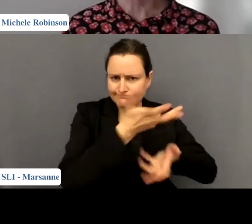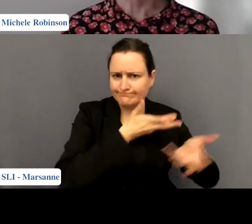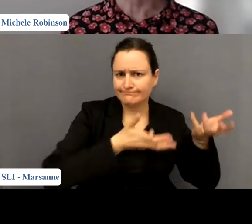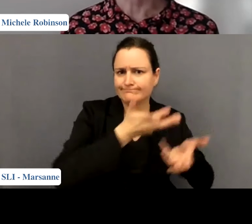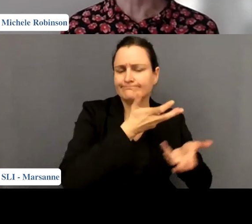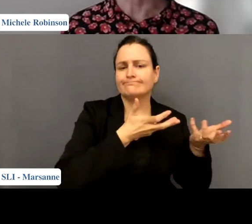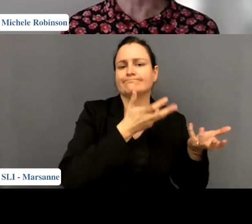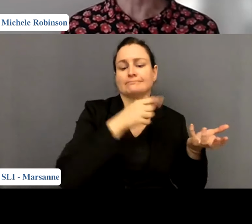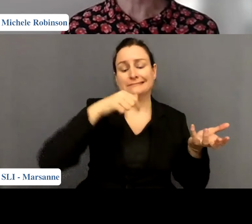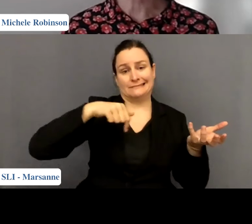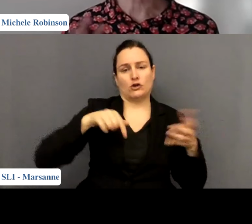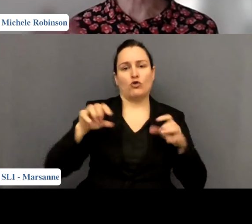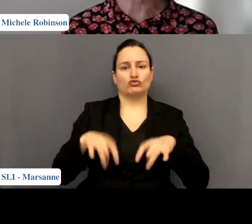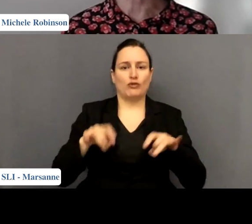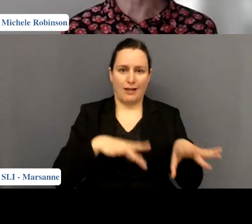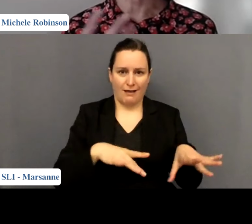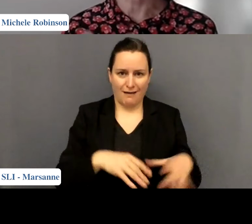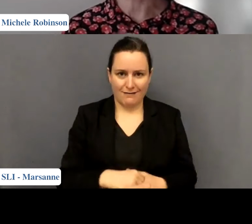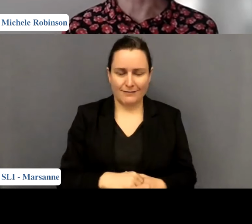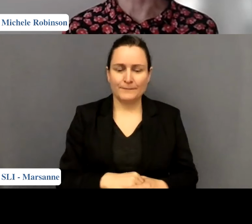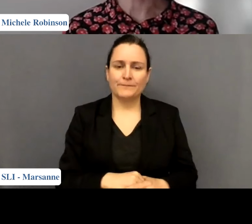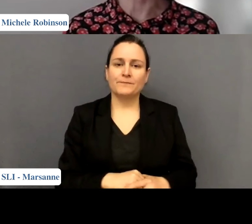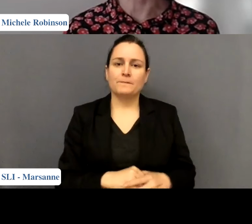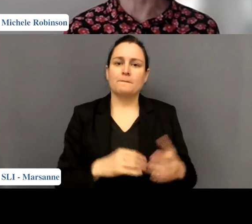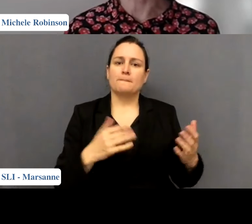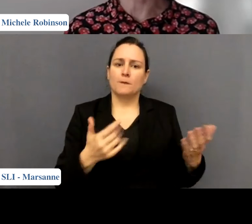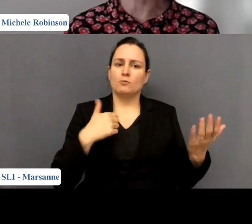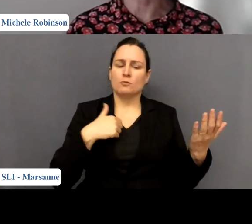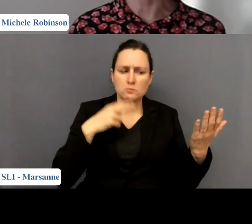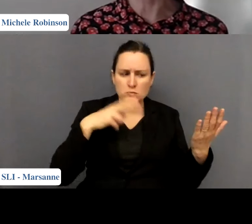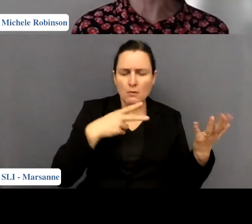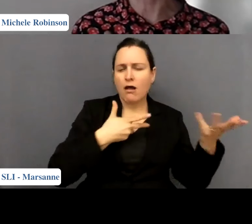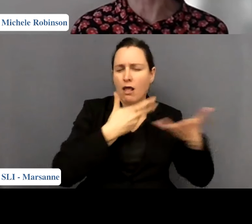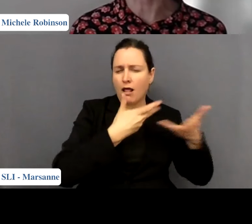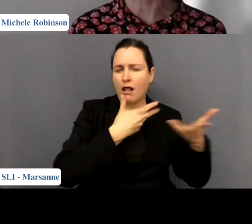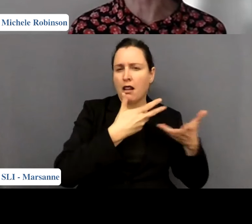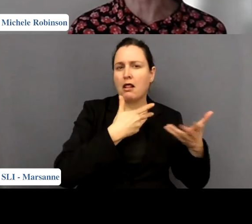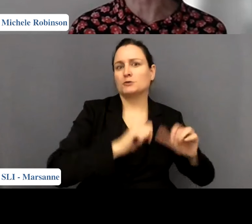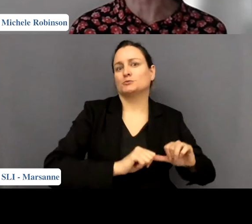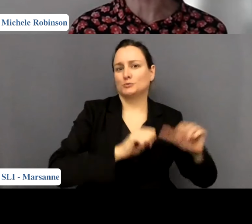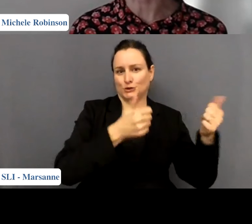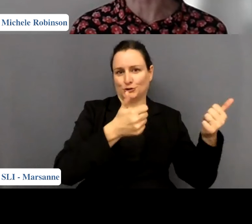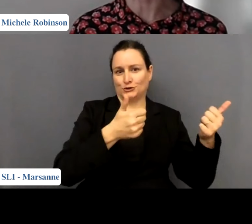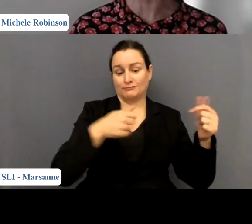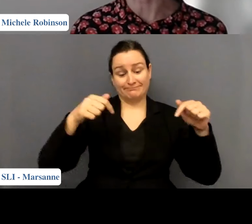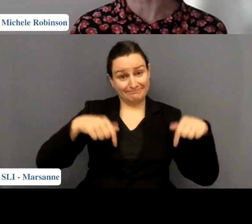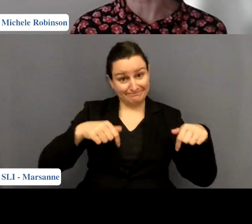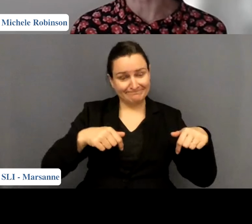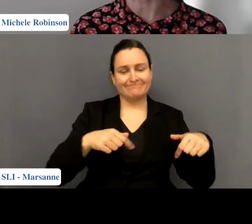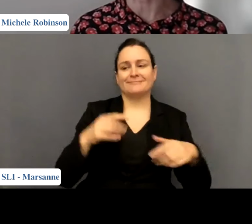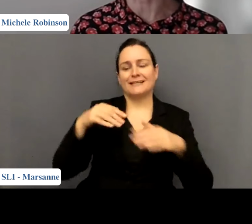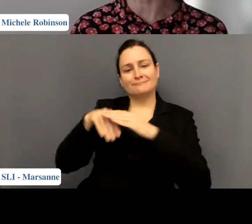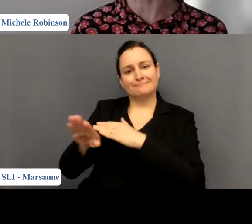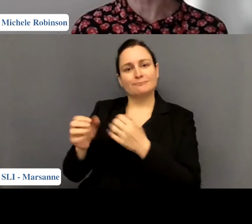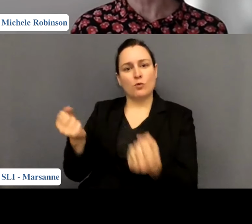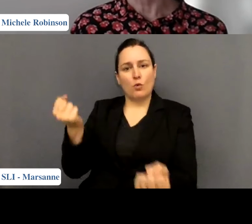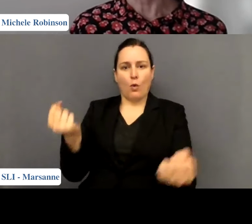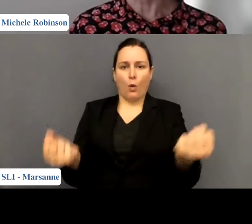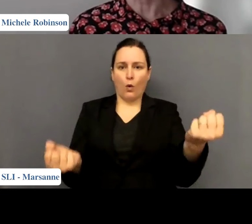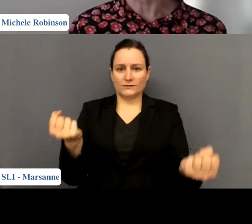system. And this has really come to fruition both here and also in the family court, where there has been a series